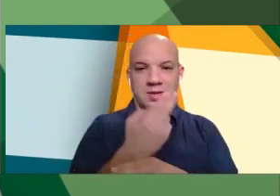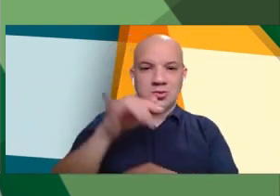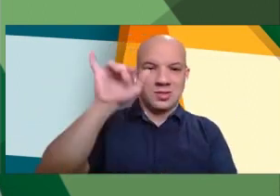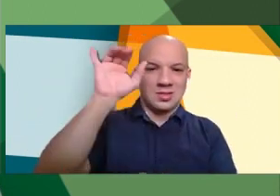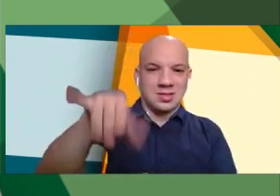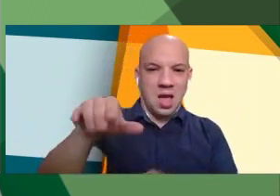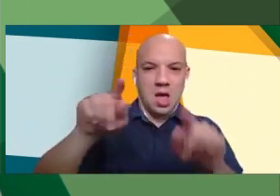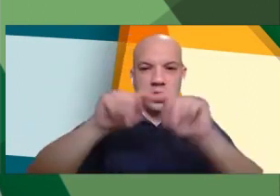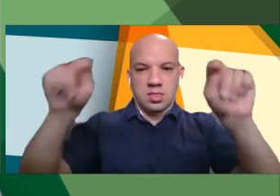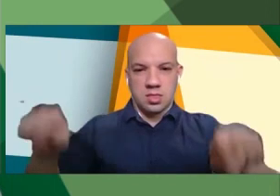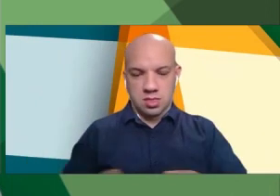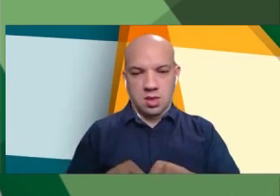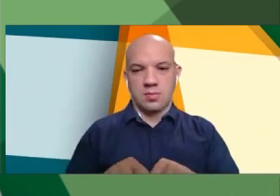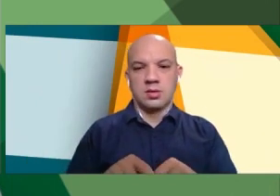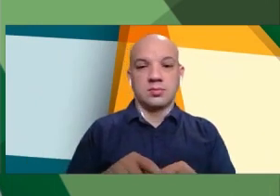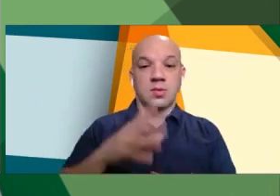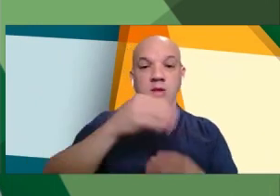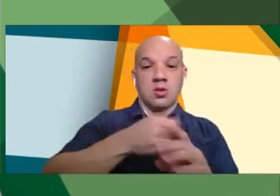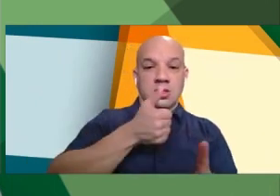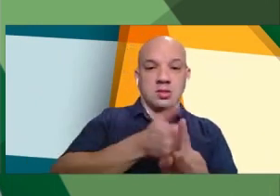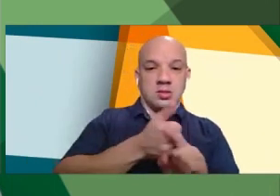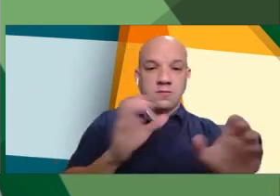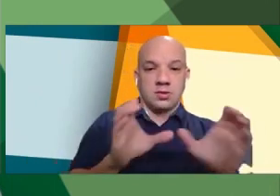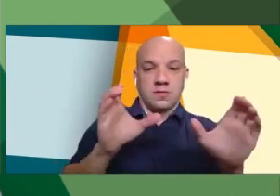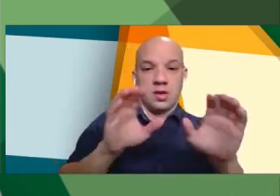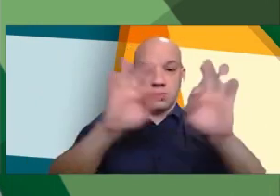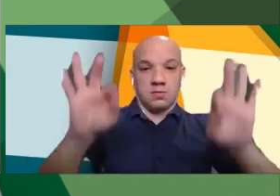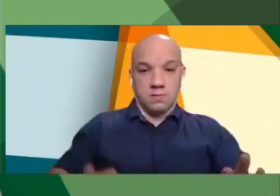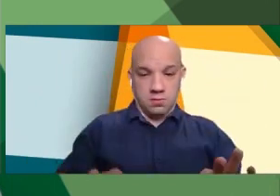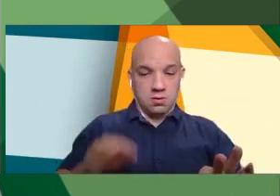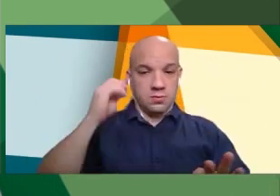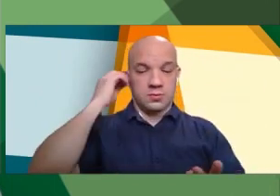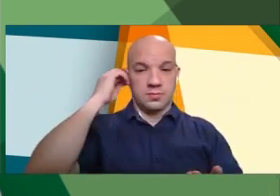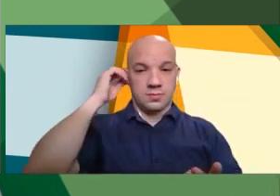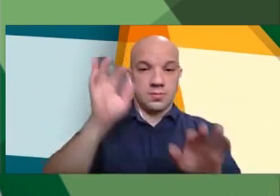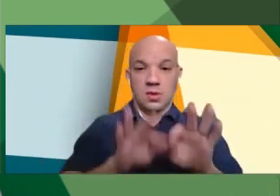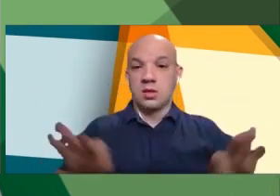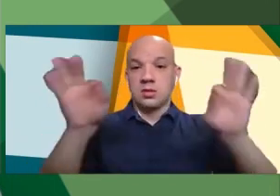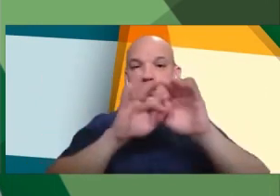3 self-certification forms is very important for identifying